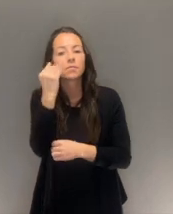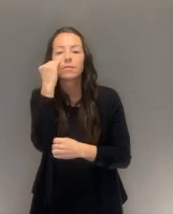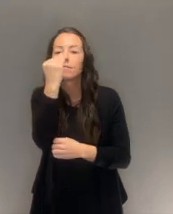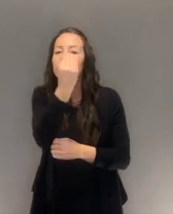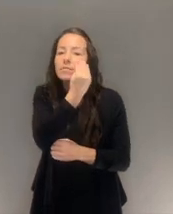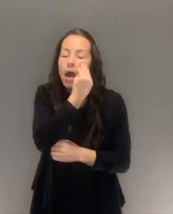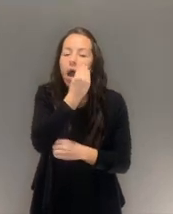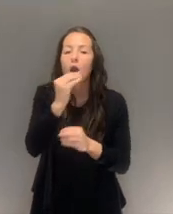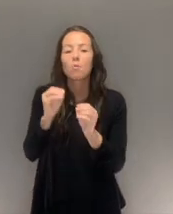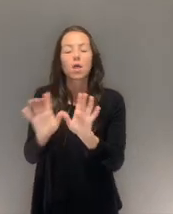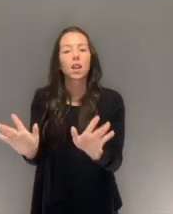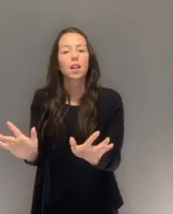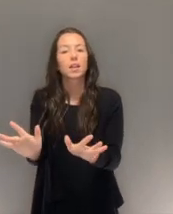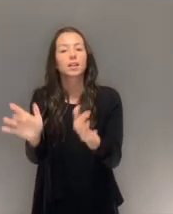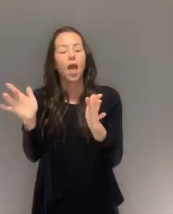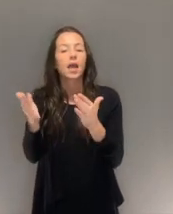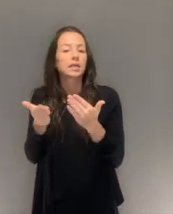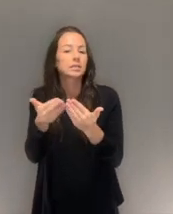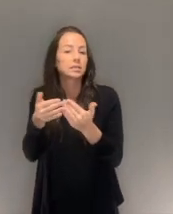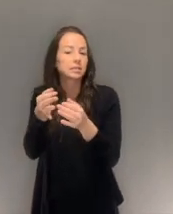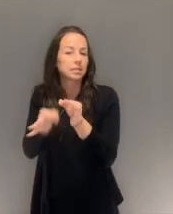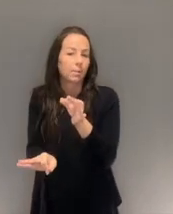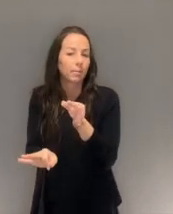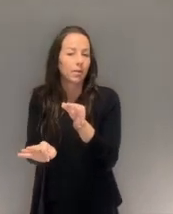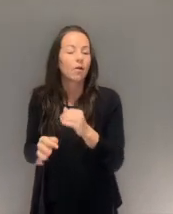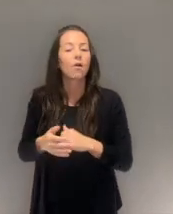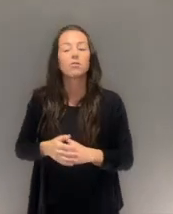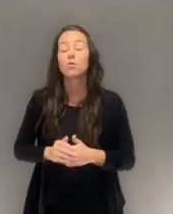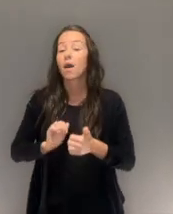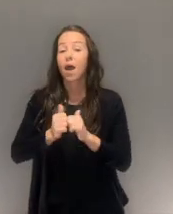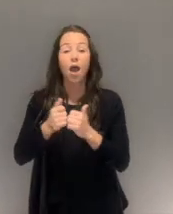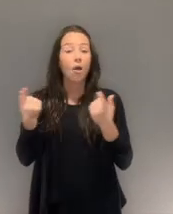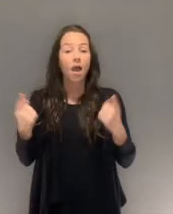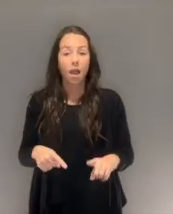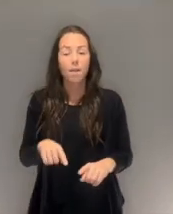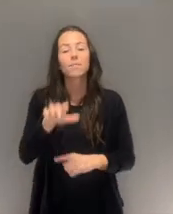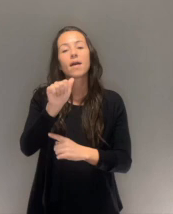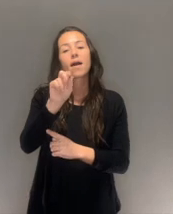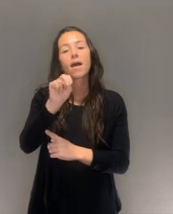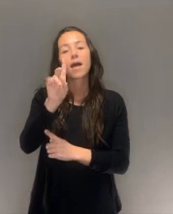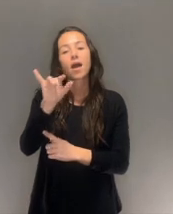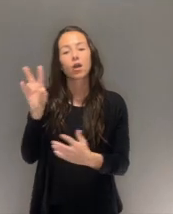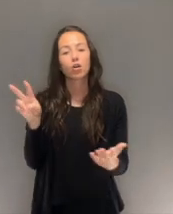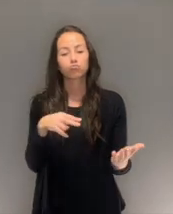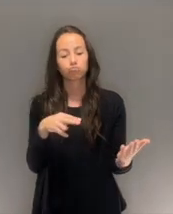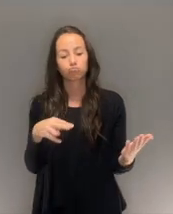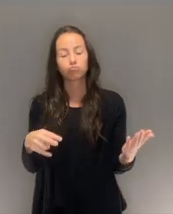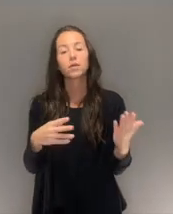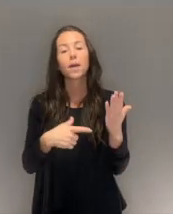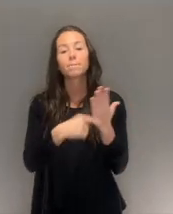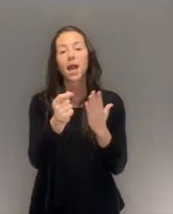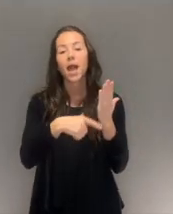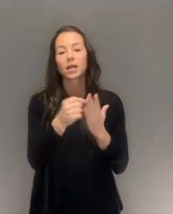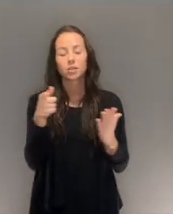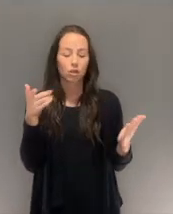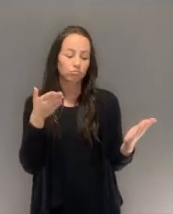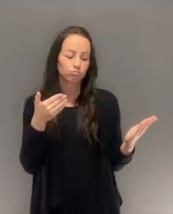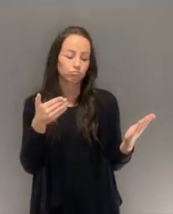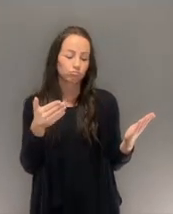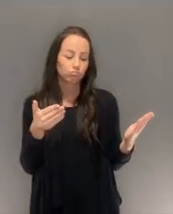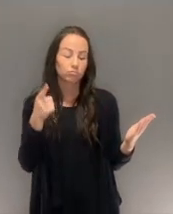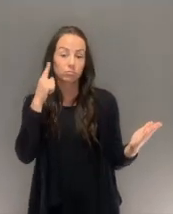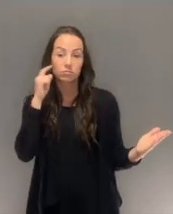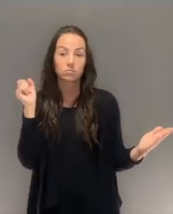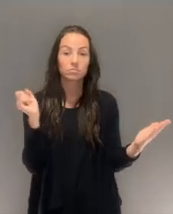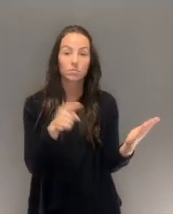about flowers or something easy. The story goes that he opened a magazine. There was an advertisement for Kodak cameras